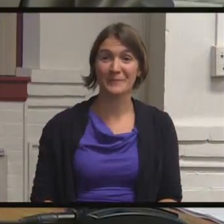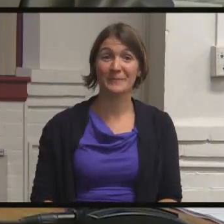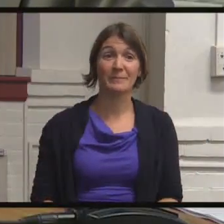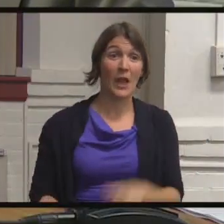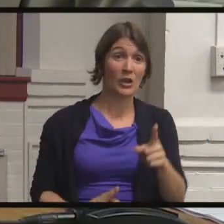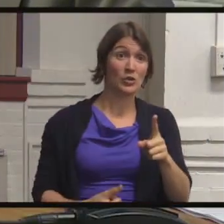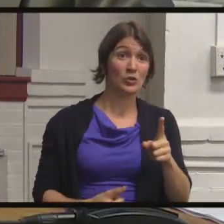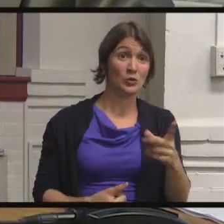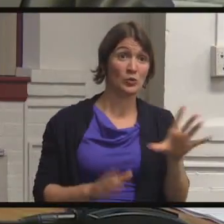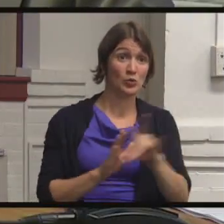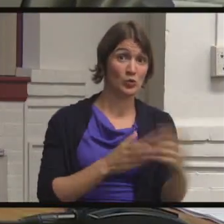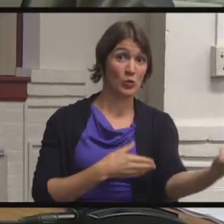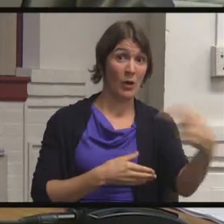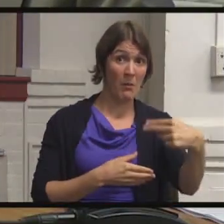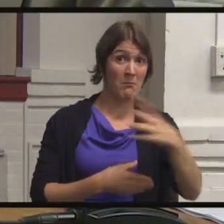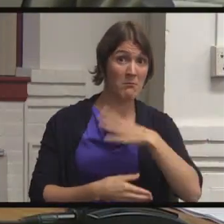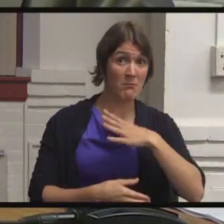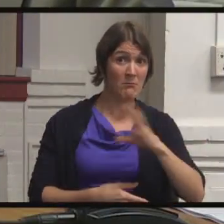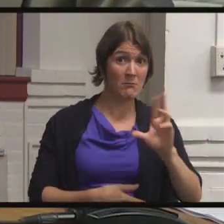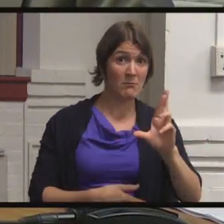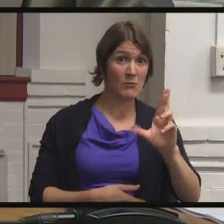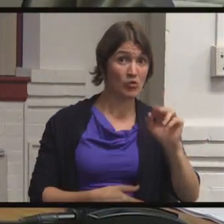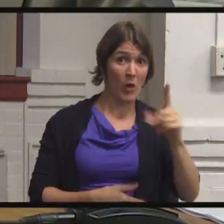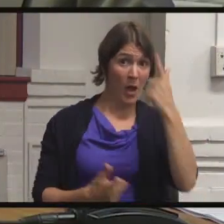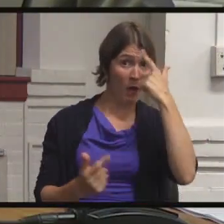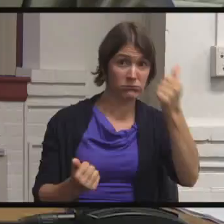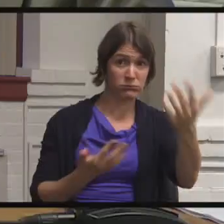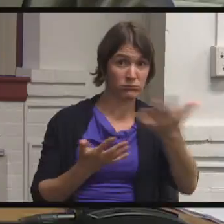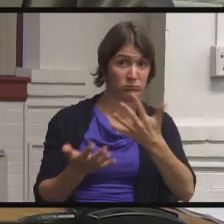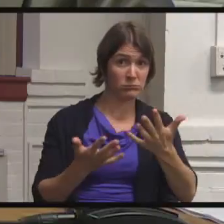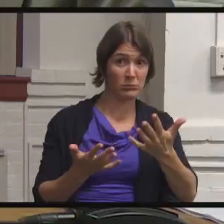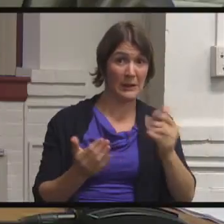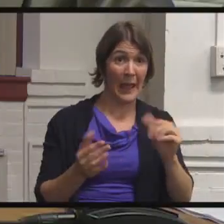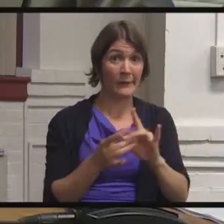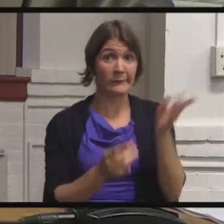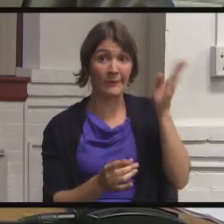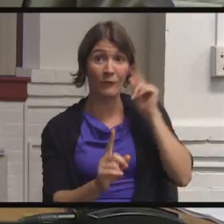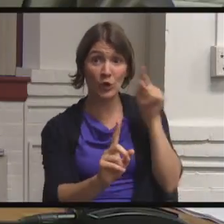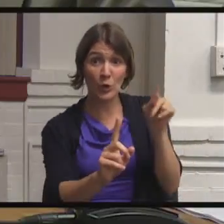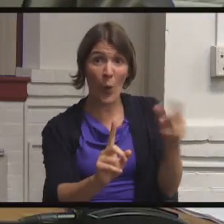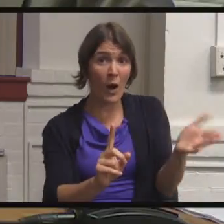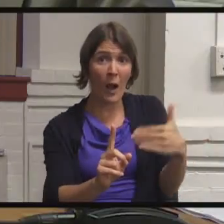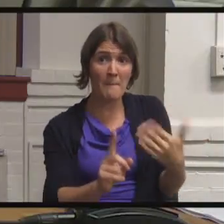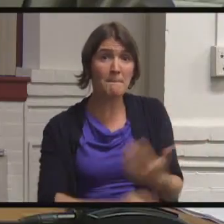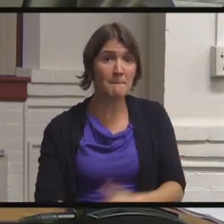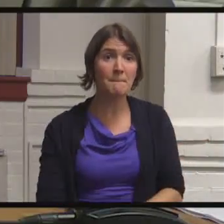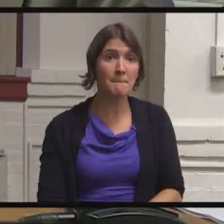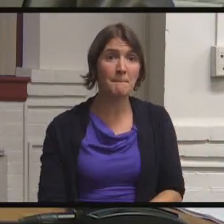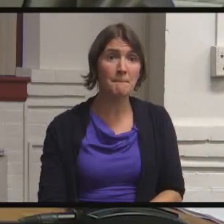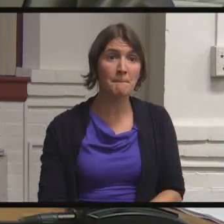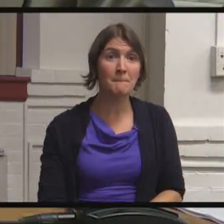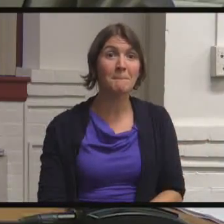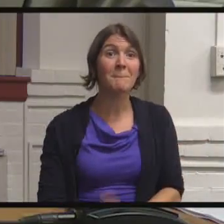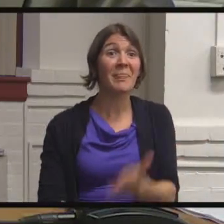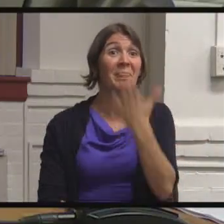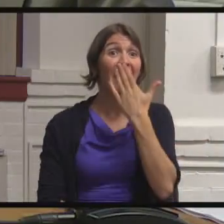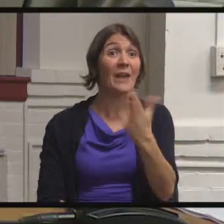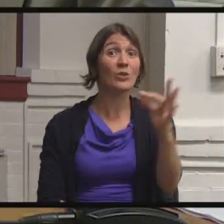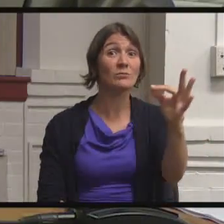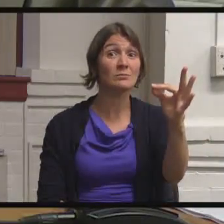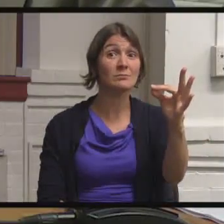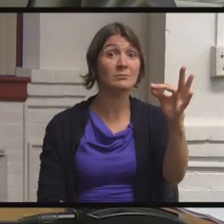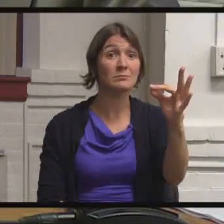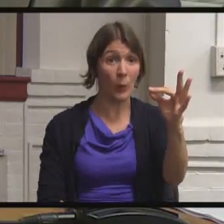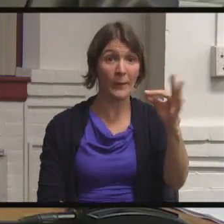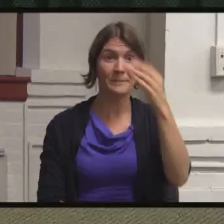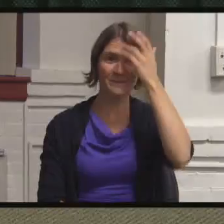you decide to attend or not, you know, that's up to you. Rod can present that information, but it's really your call. Are you okay with keeping it that way?